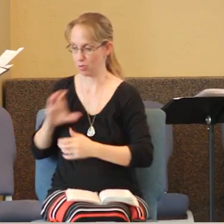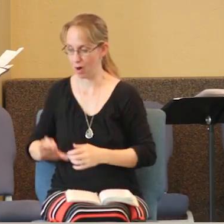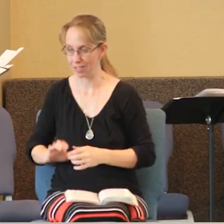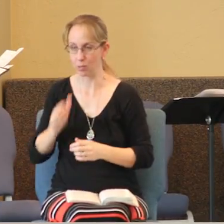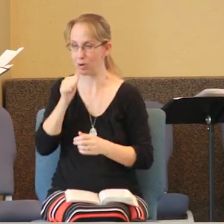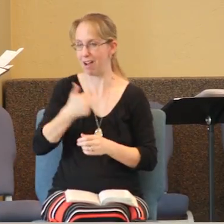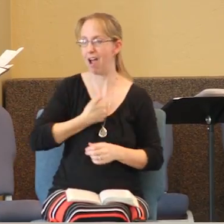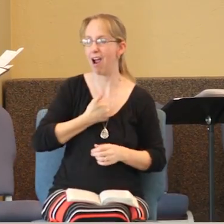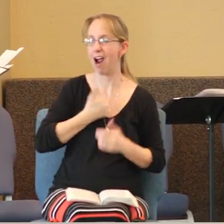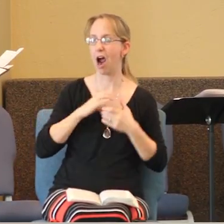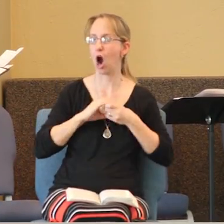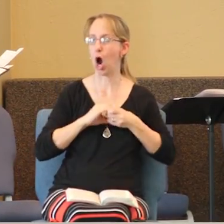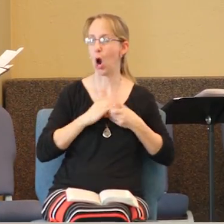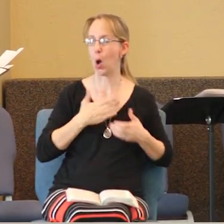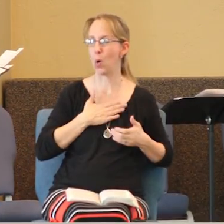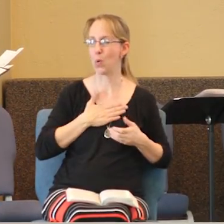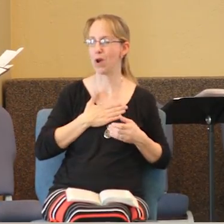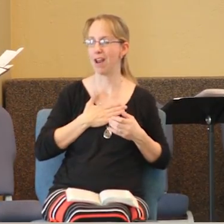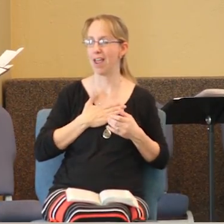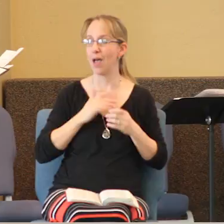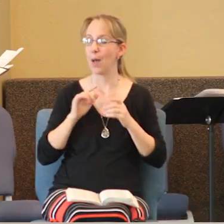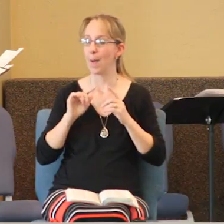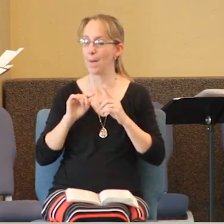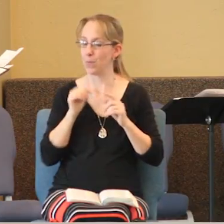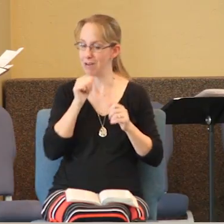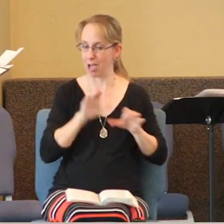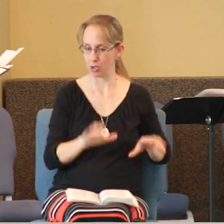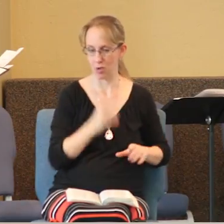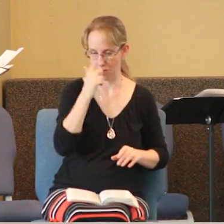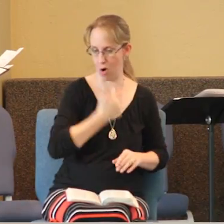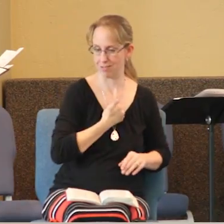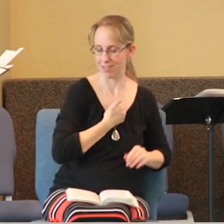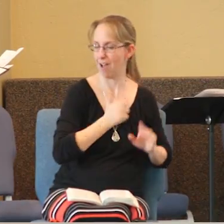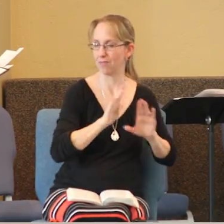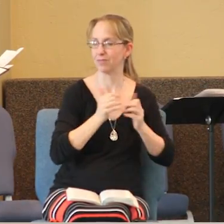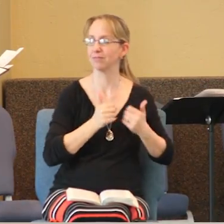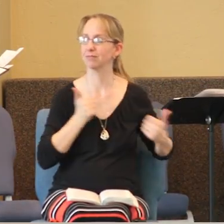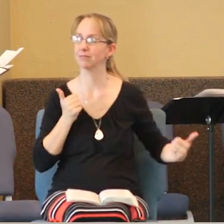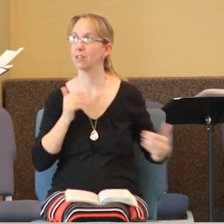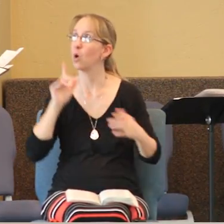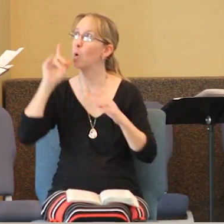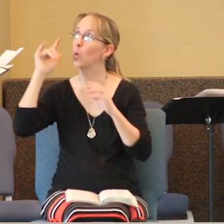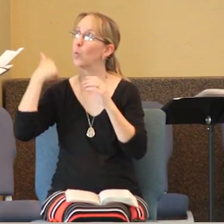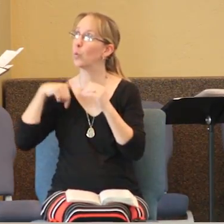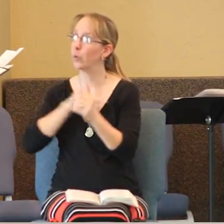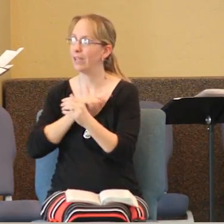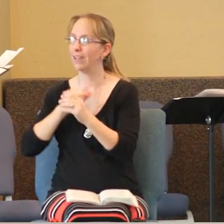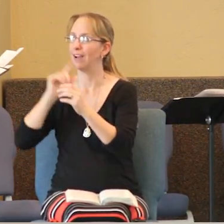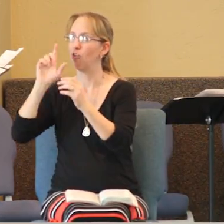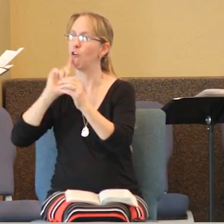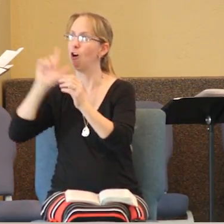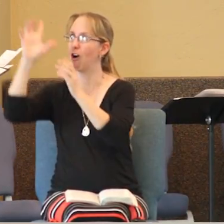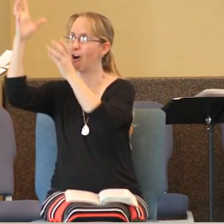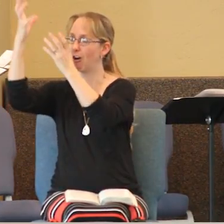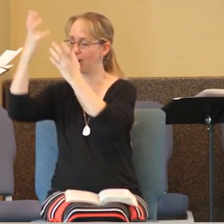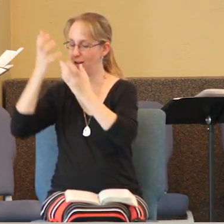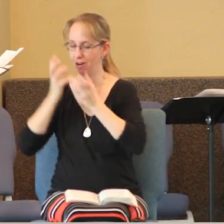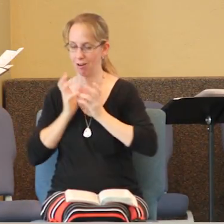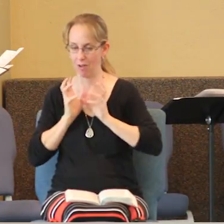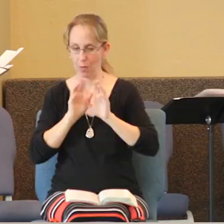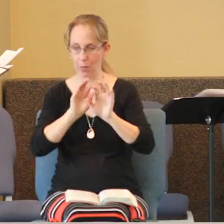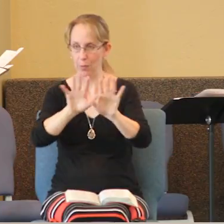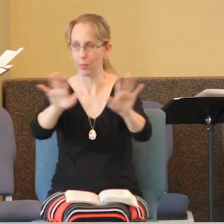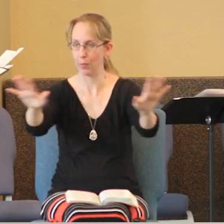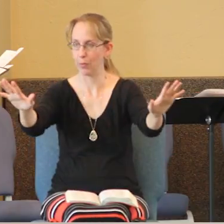longer are of ourselves and live for ourselves and do for ourselves, but we are the instruments that God has placed, the vessels that God has